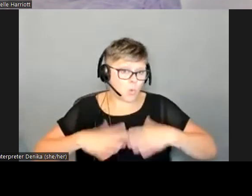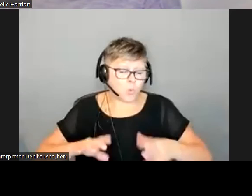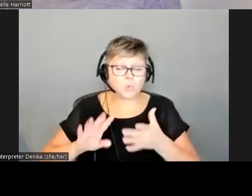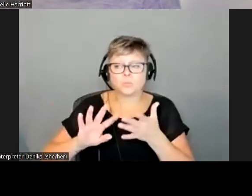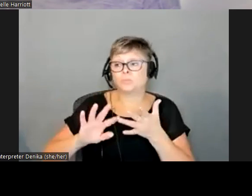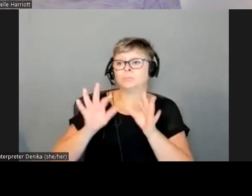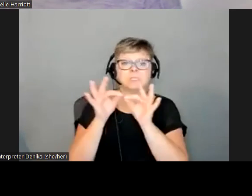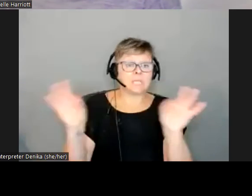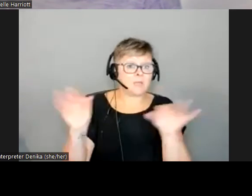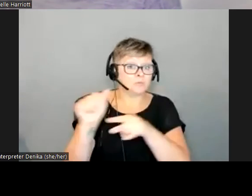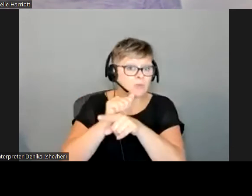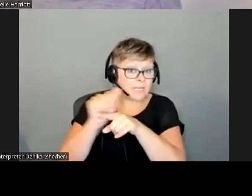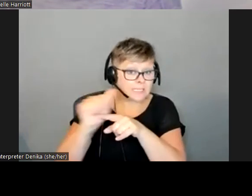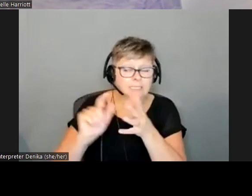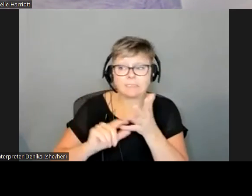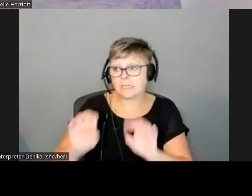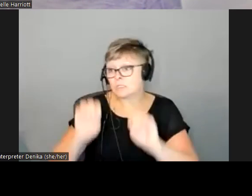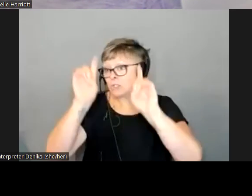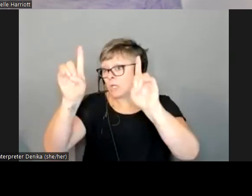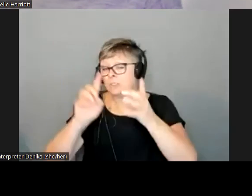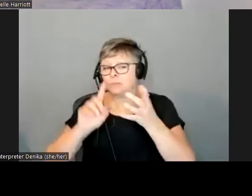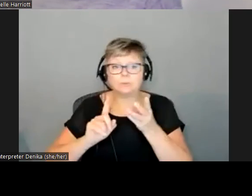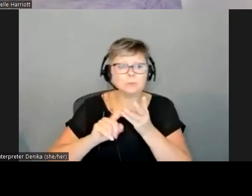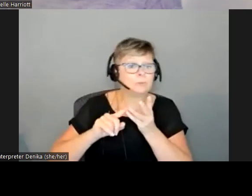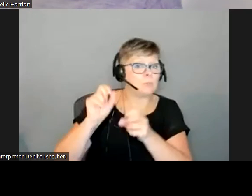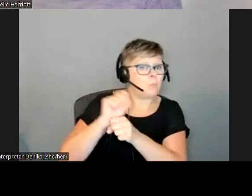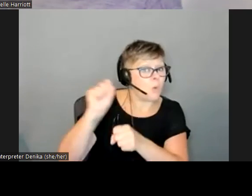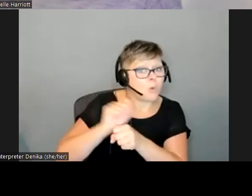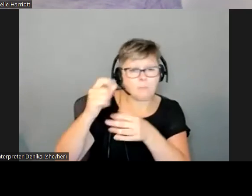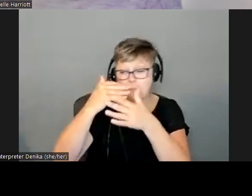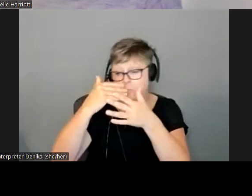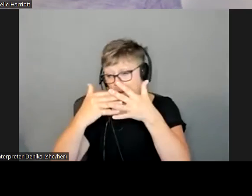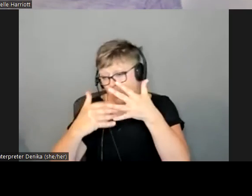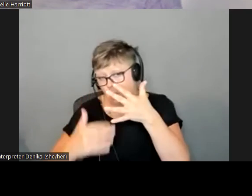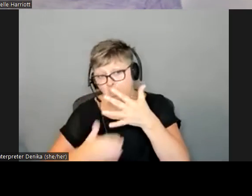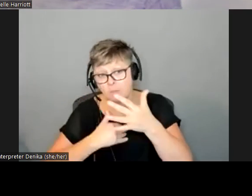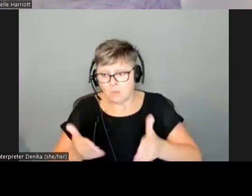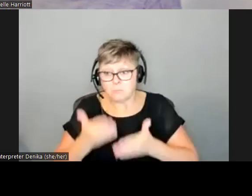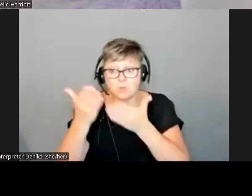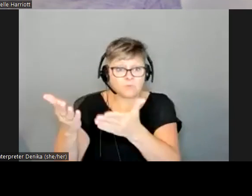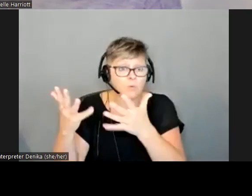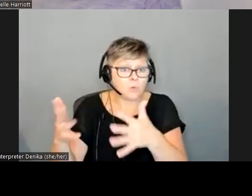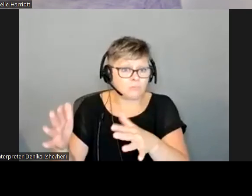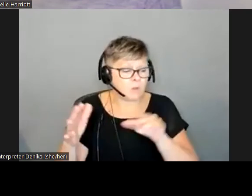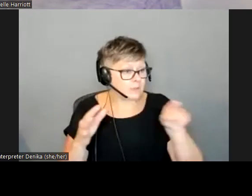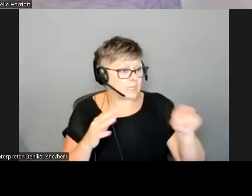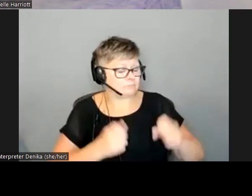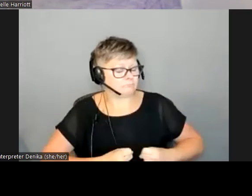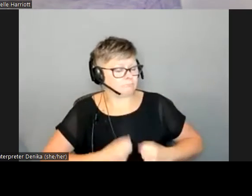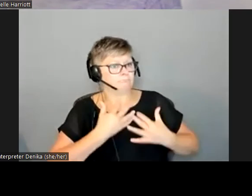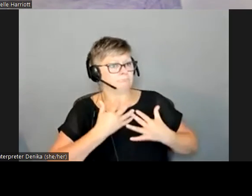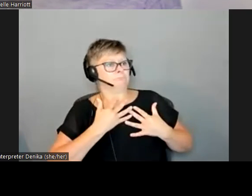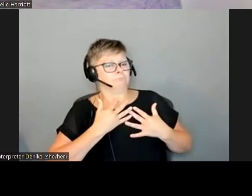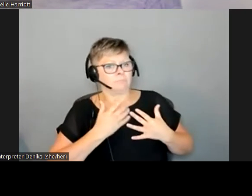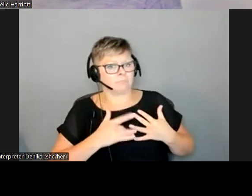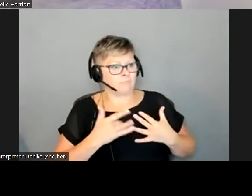training, education, employment, and they are inspired by that to help